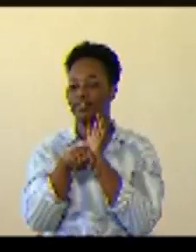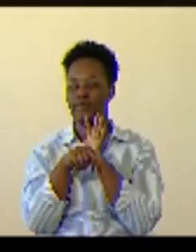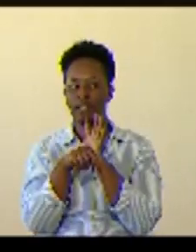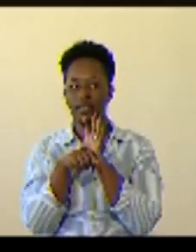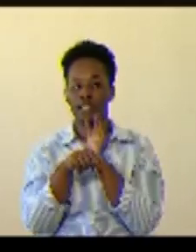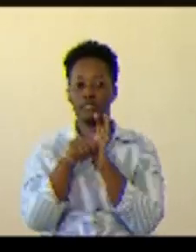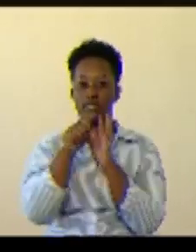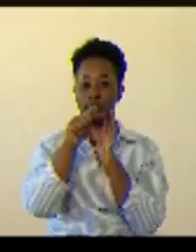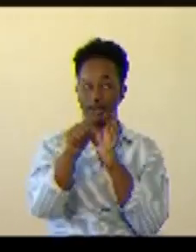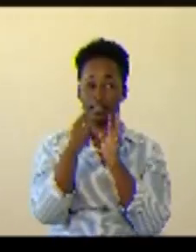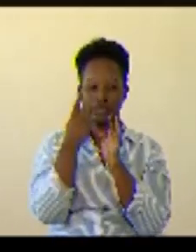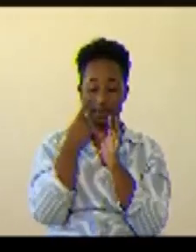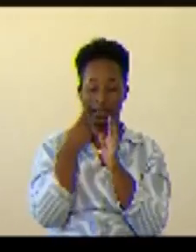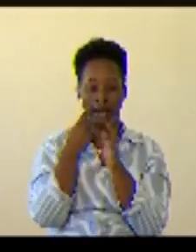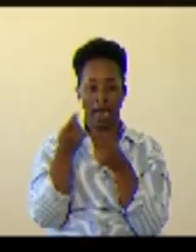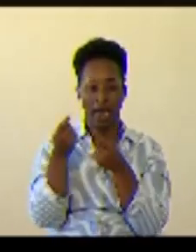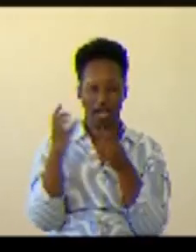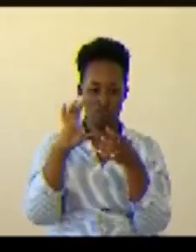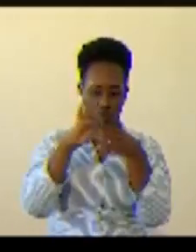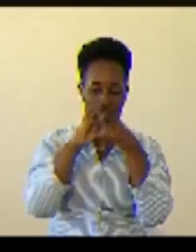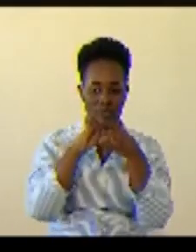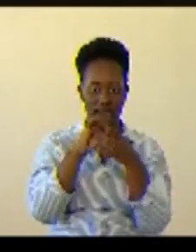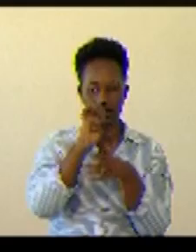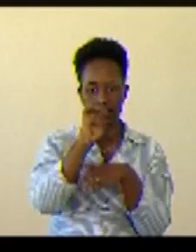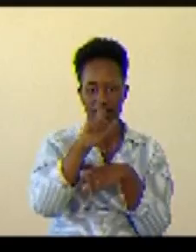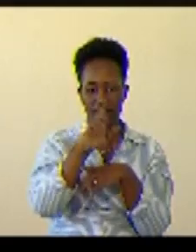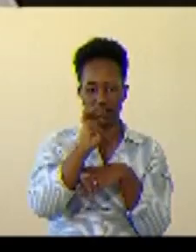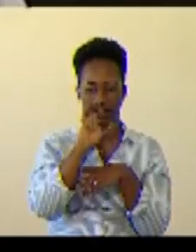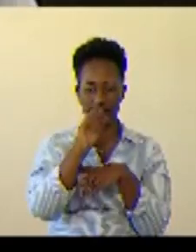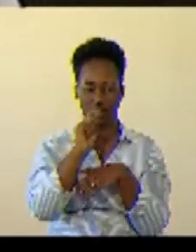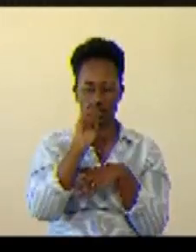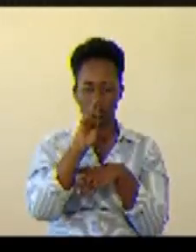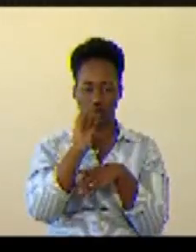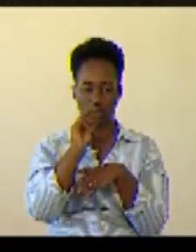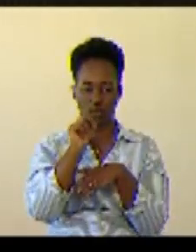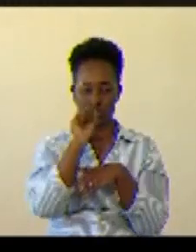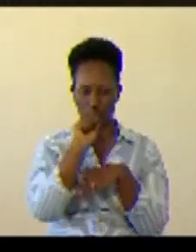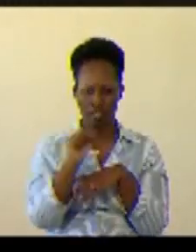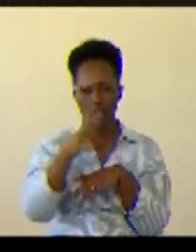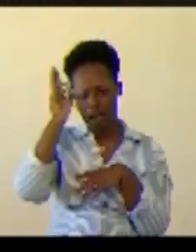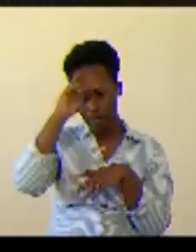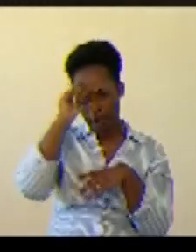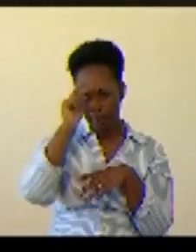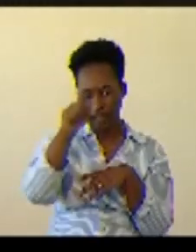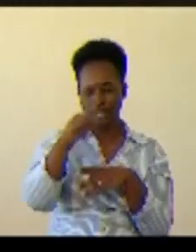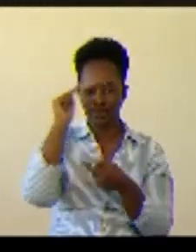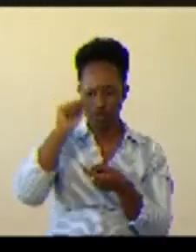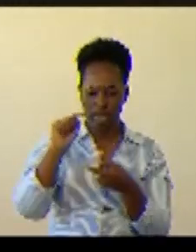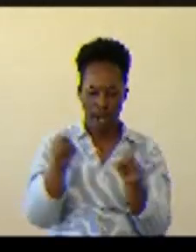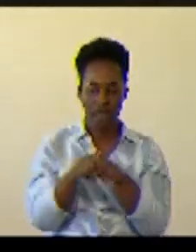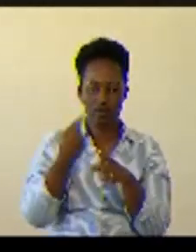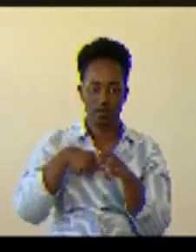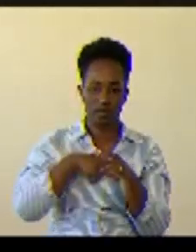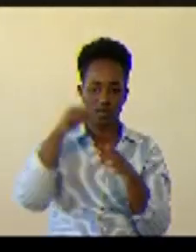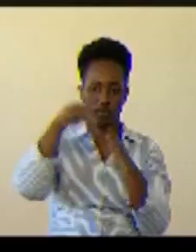That measure of the tendency of attracting electrons. Of course, you remember that. It reduces as we go down the group